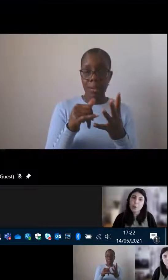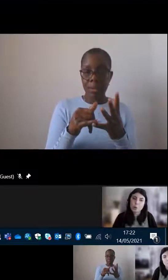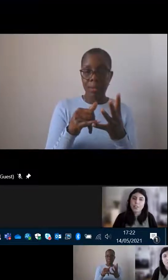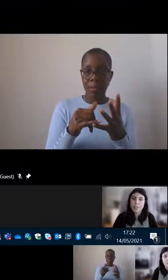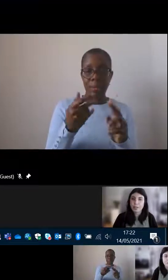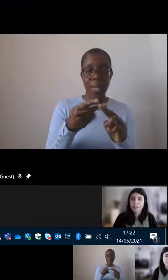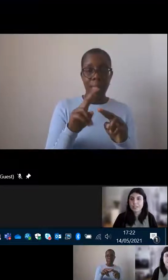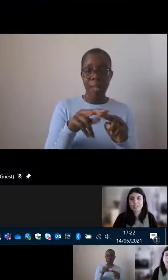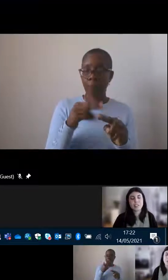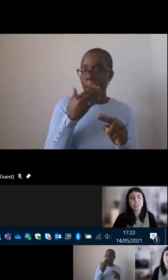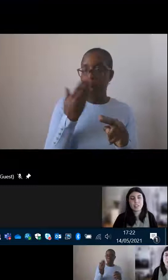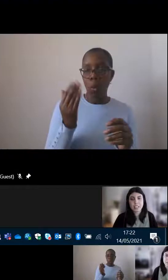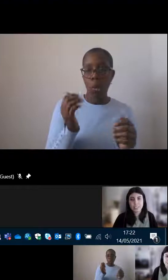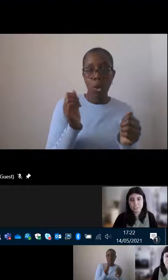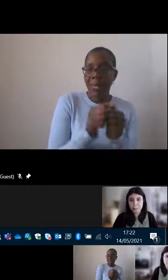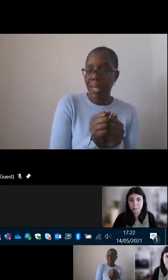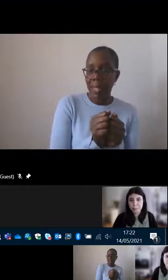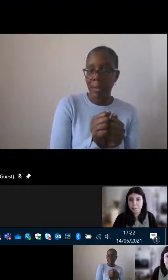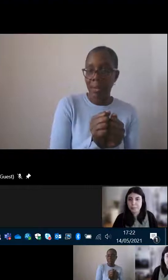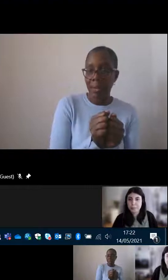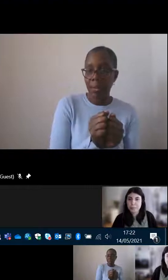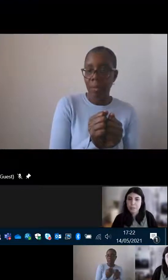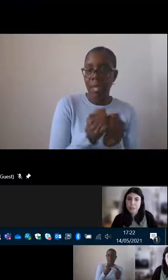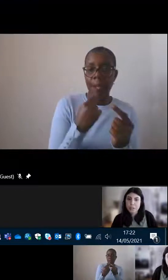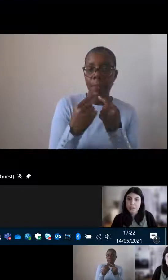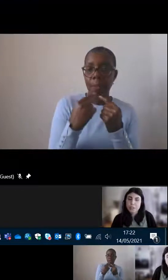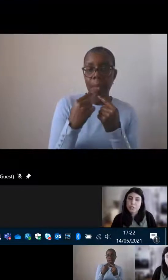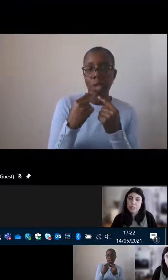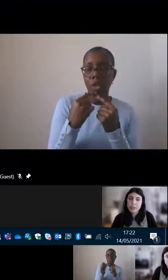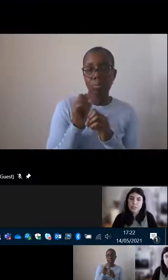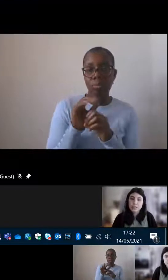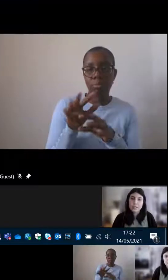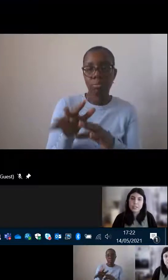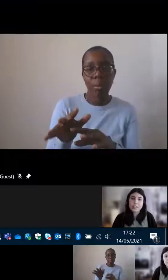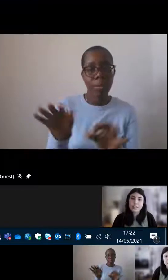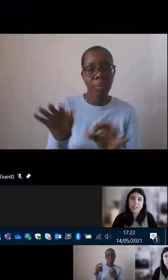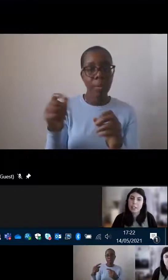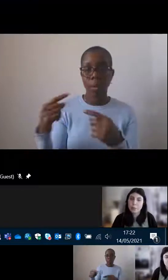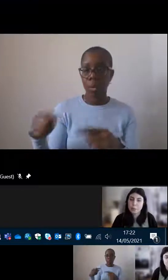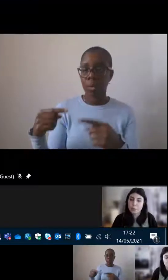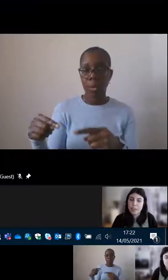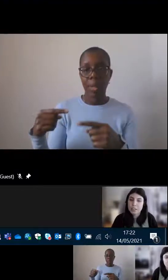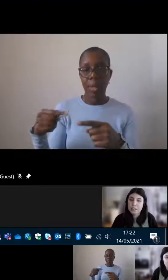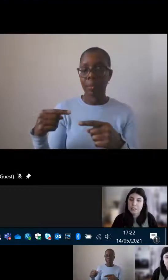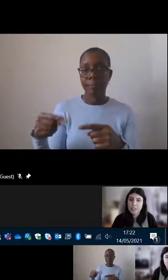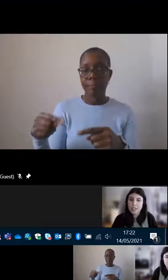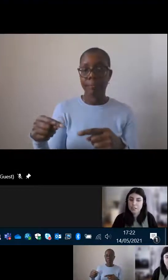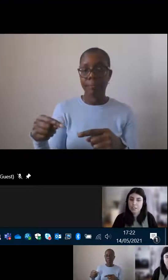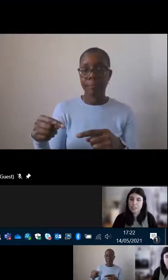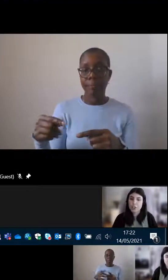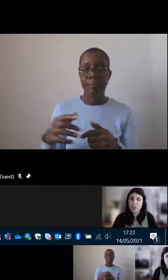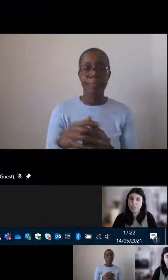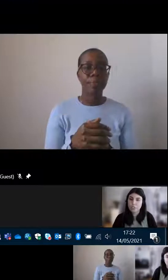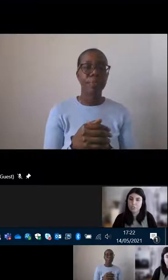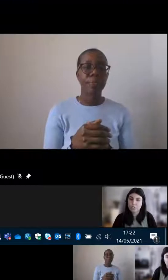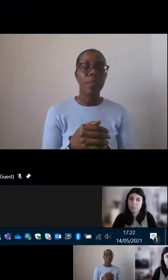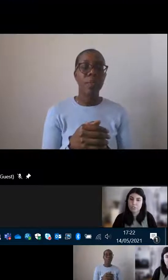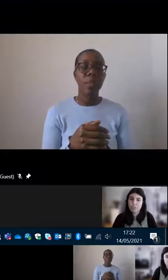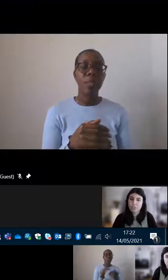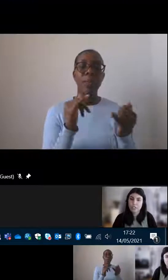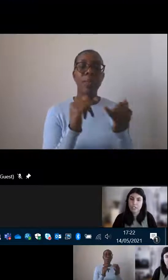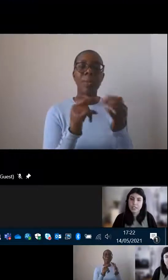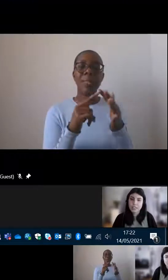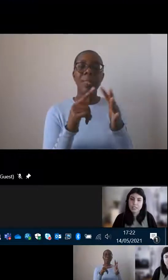consent or if there is a safeguarding issue. So how does SENDIAS help? Well, they offer